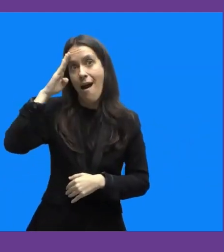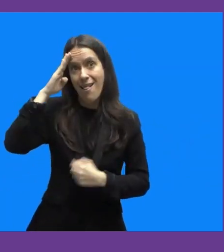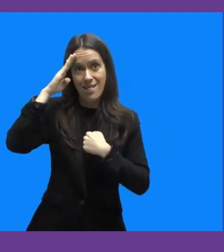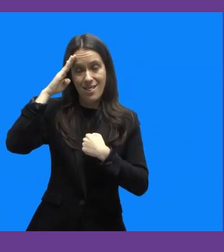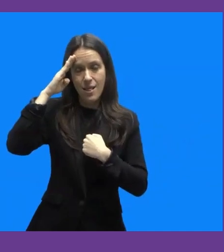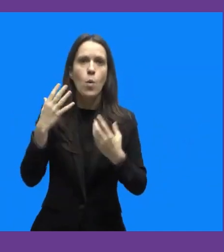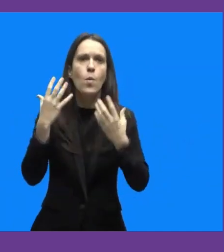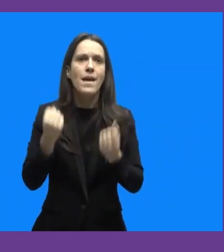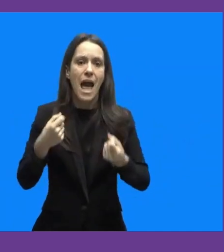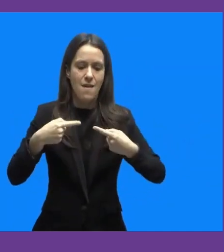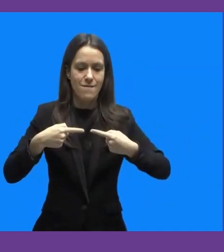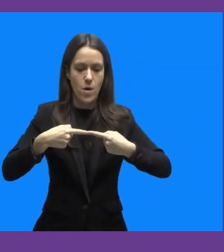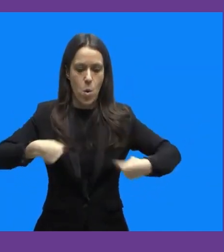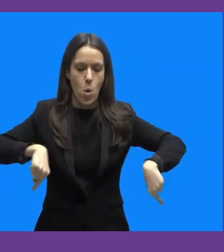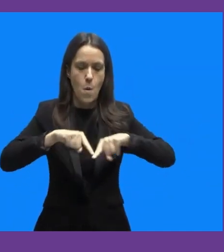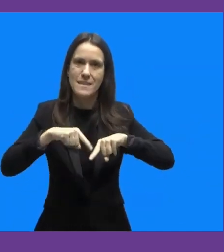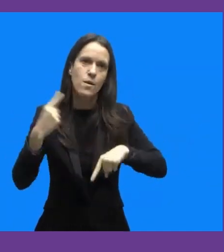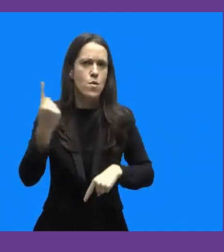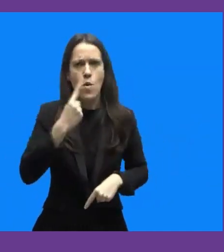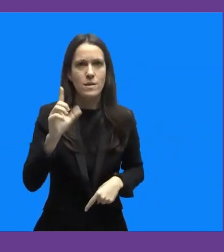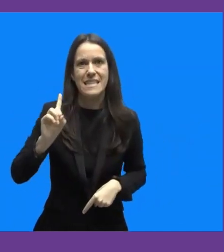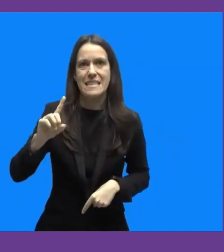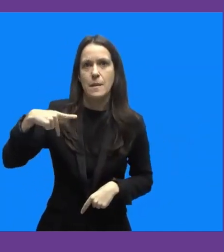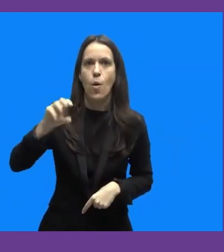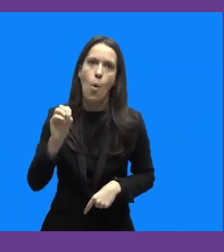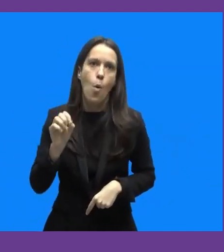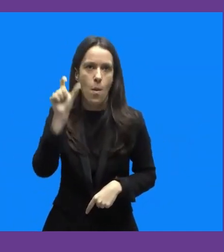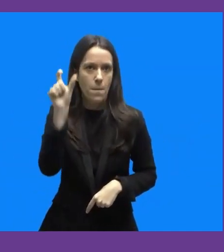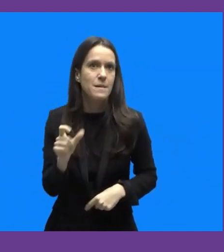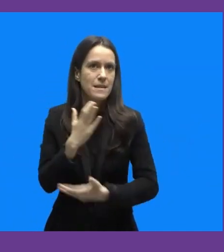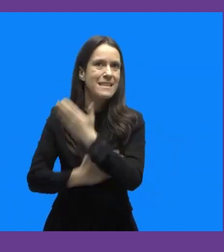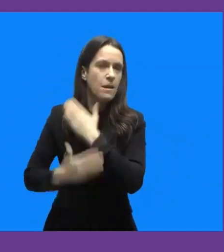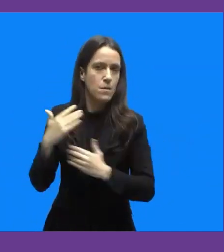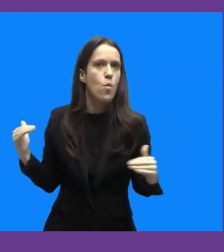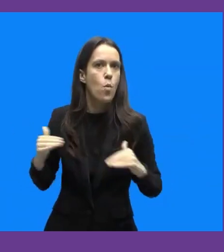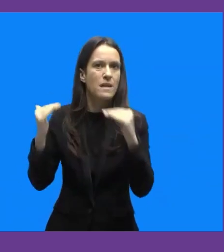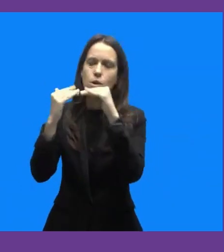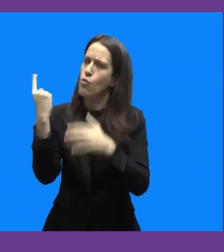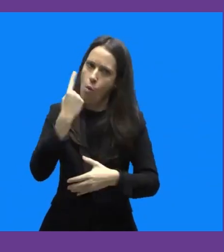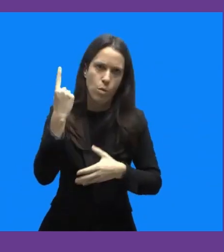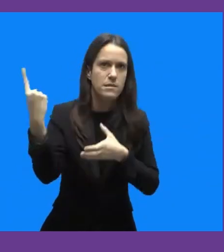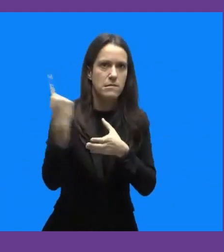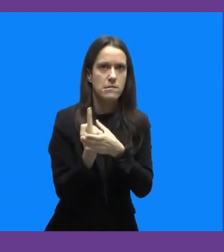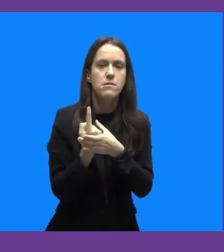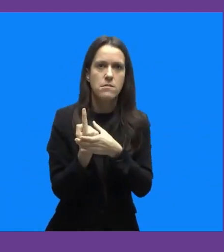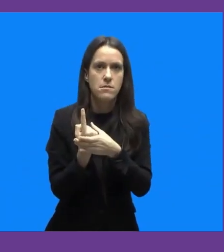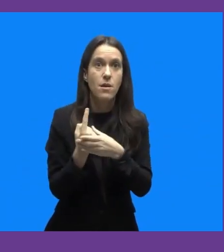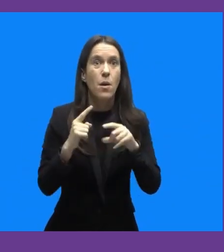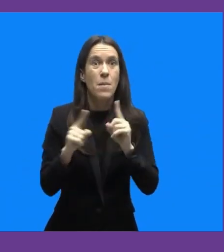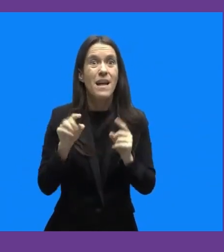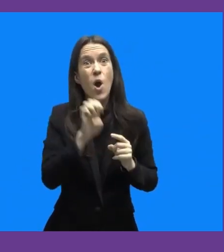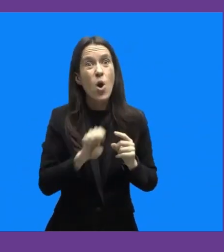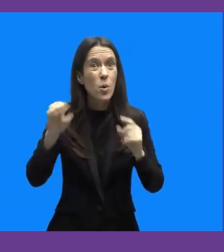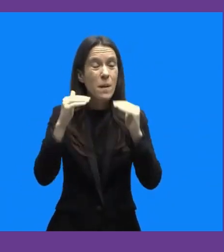have DPOs, disabled persons organisations, people with disabilities. The huge issue is at European level, as